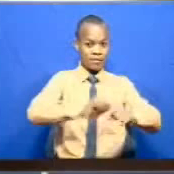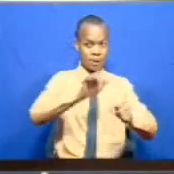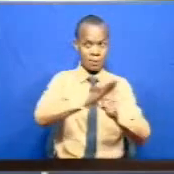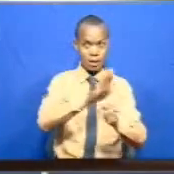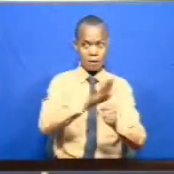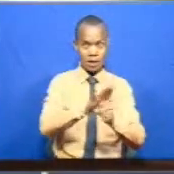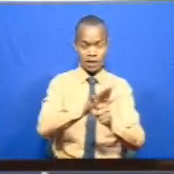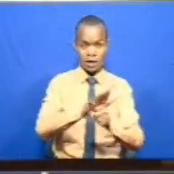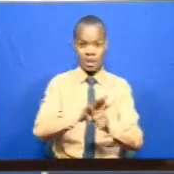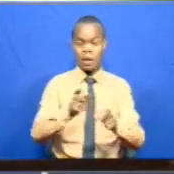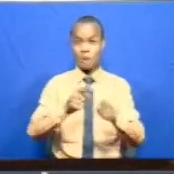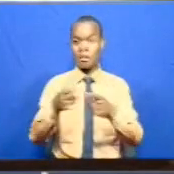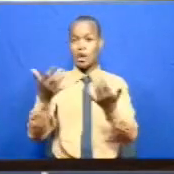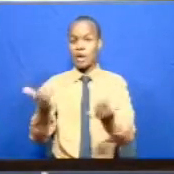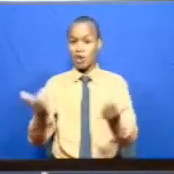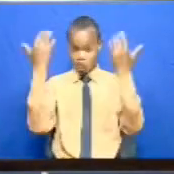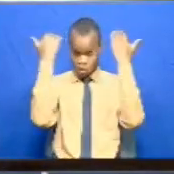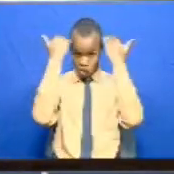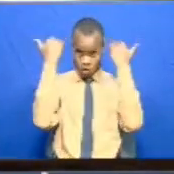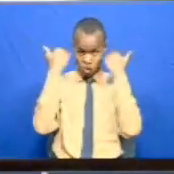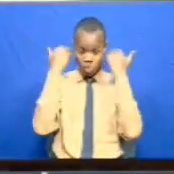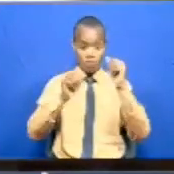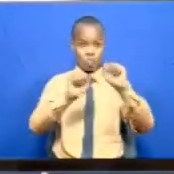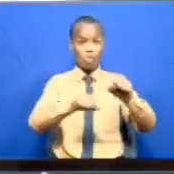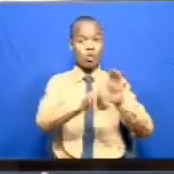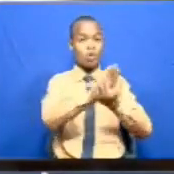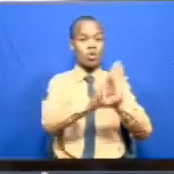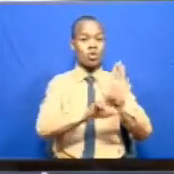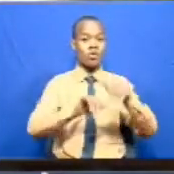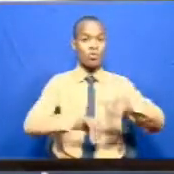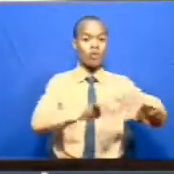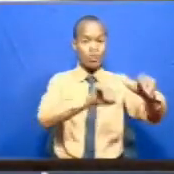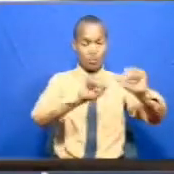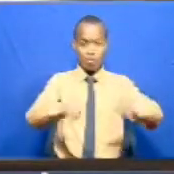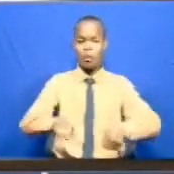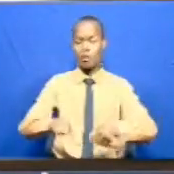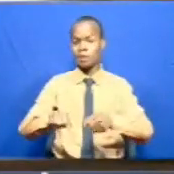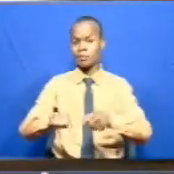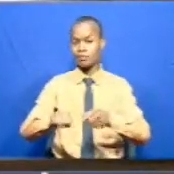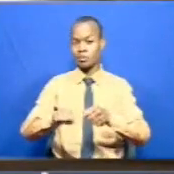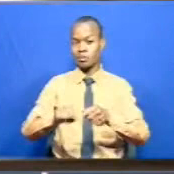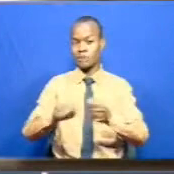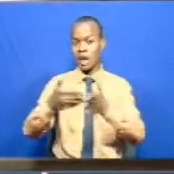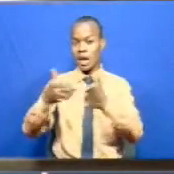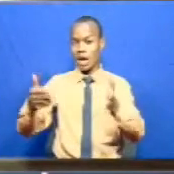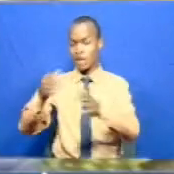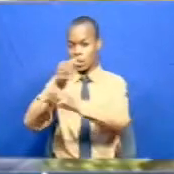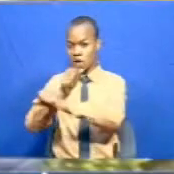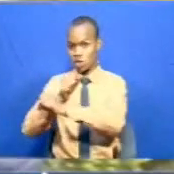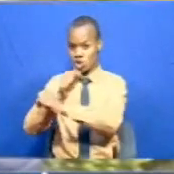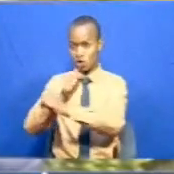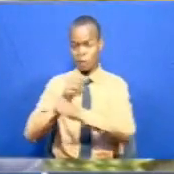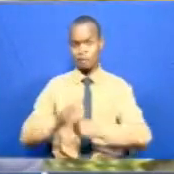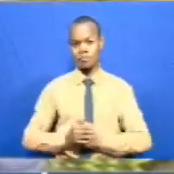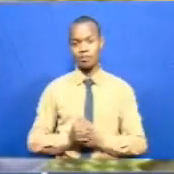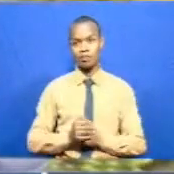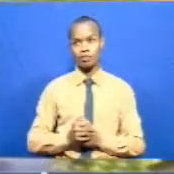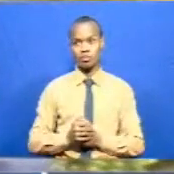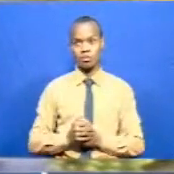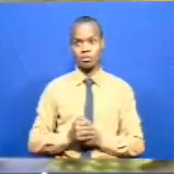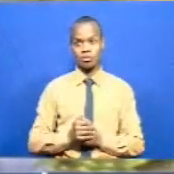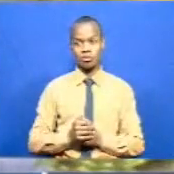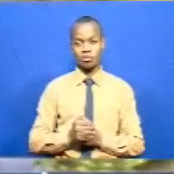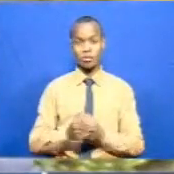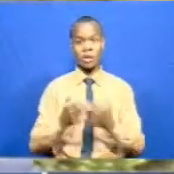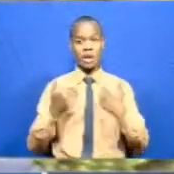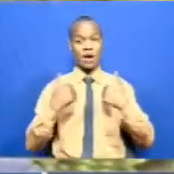the judiciary must take precautionary measures to stem the spread of COVID-19 within its facilities countrywide. This is on top of